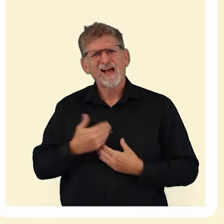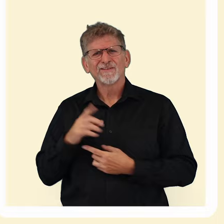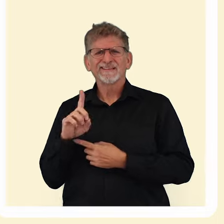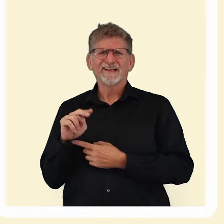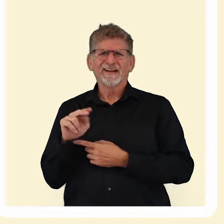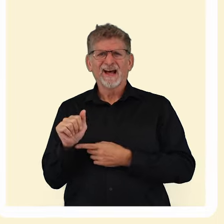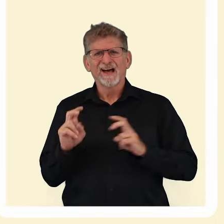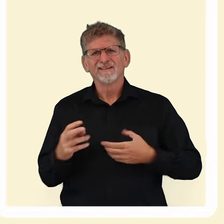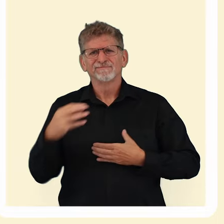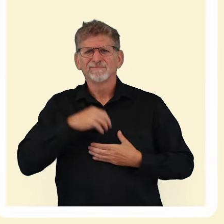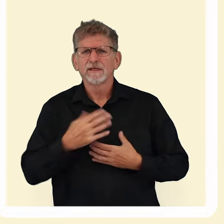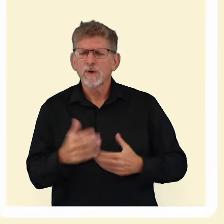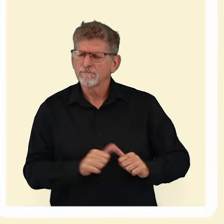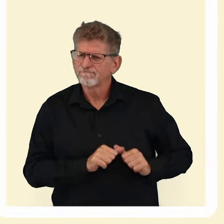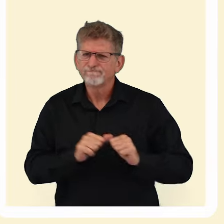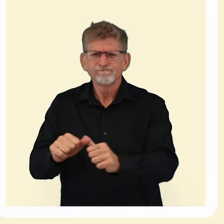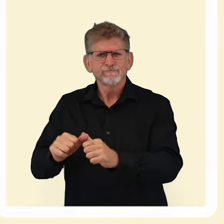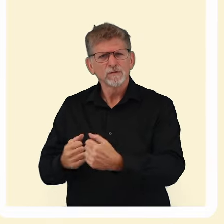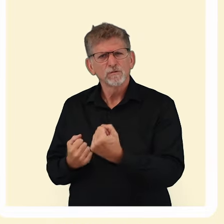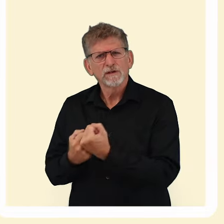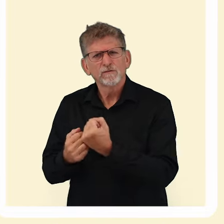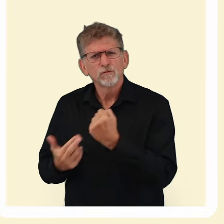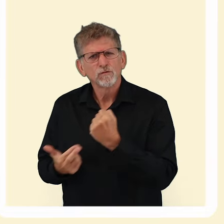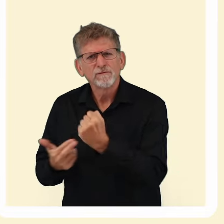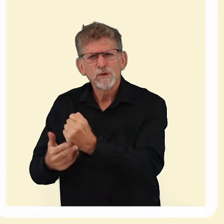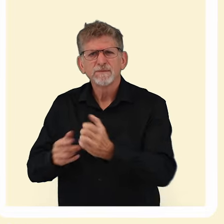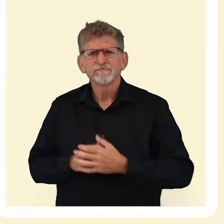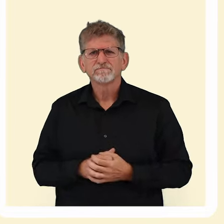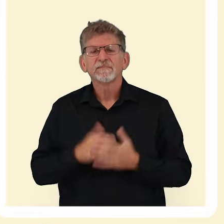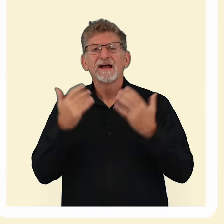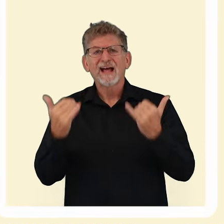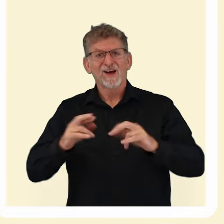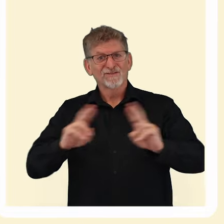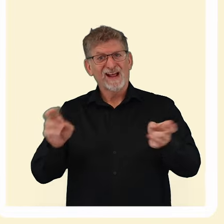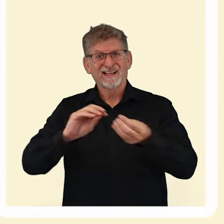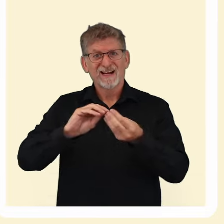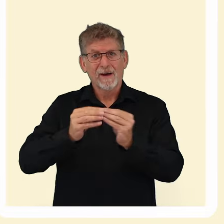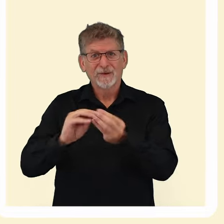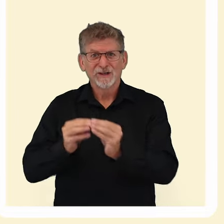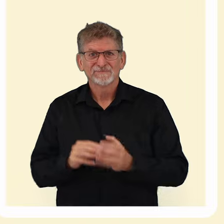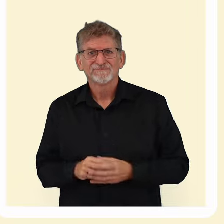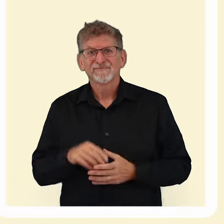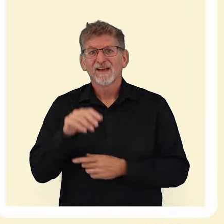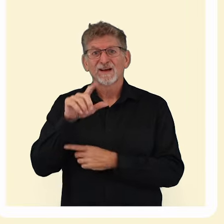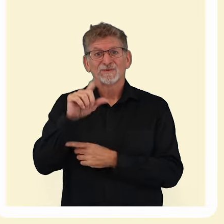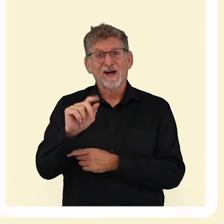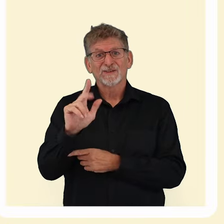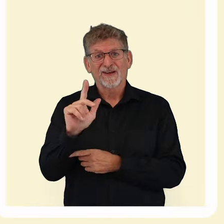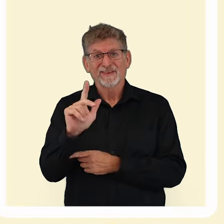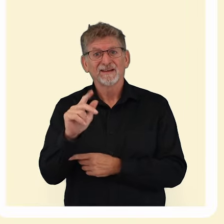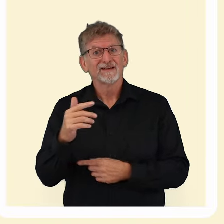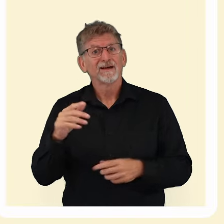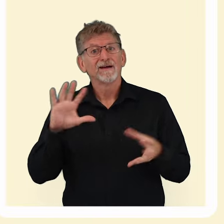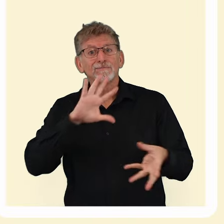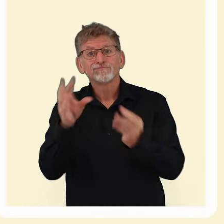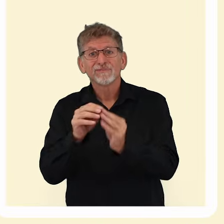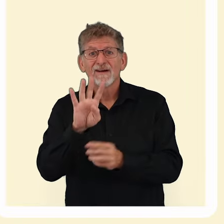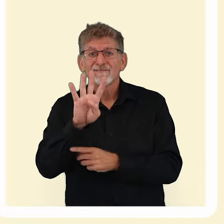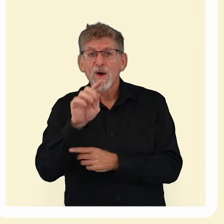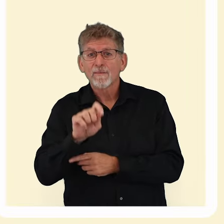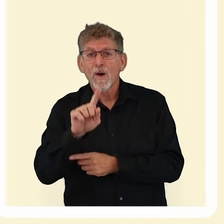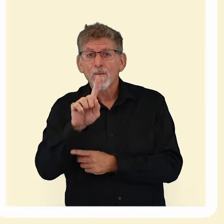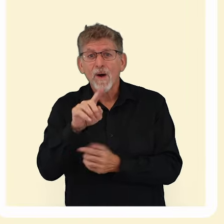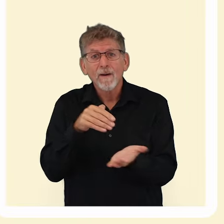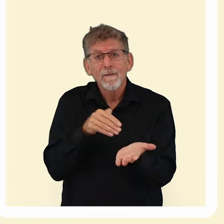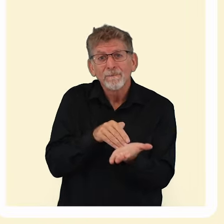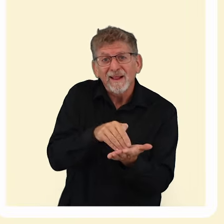want to continue to reinforce. So now I will jump in the numbers. And yes, in 2023, we had 4.1 million